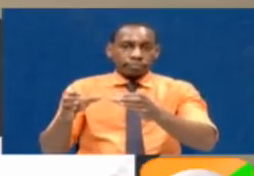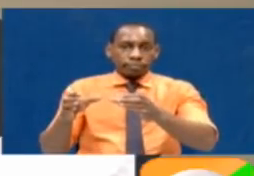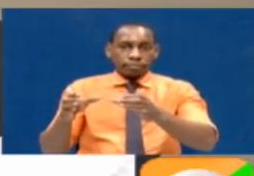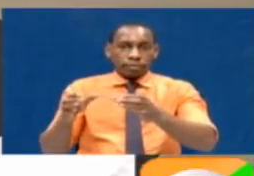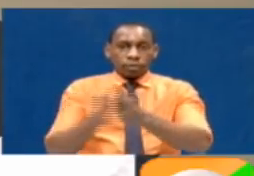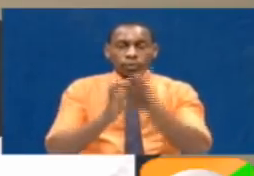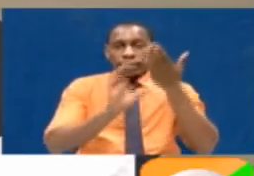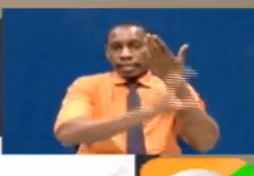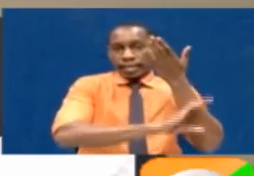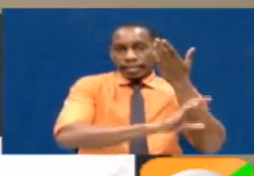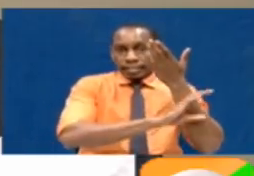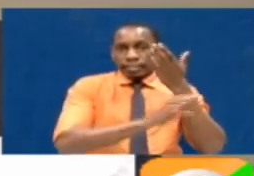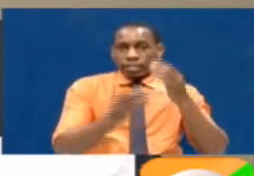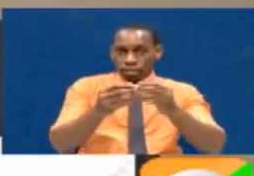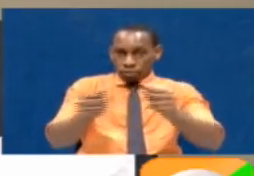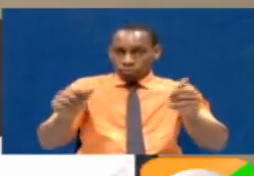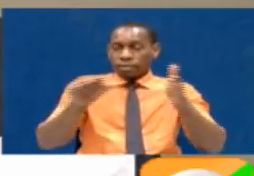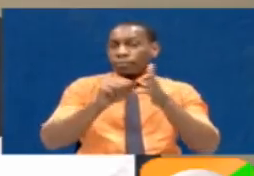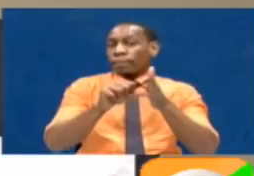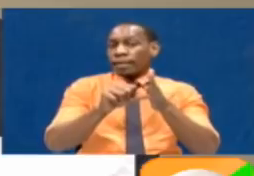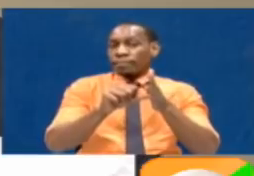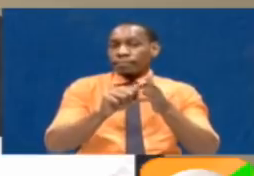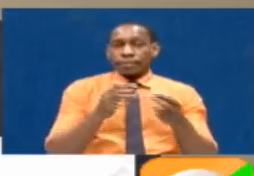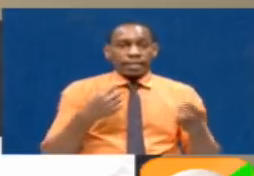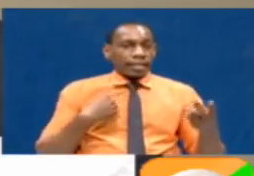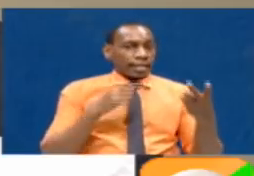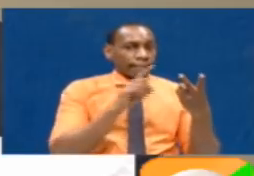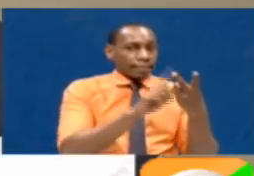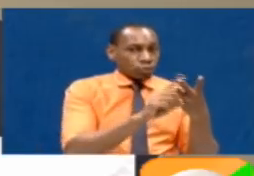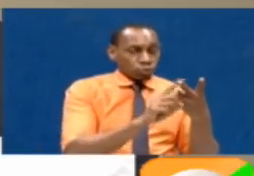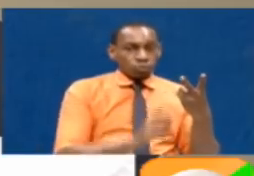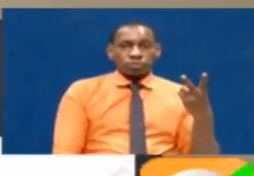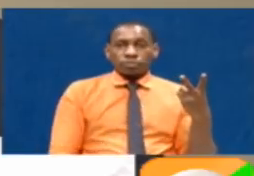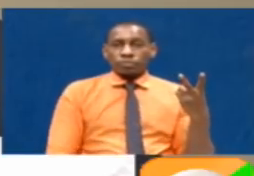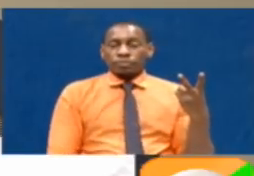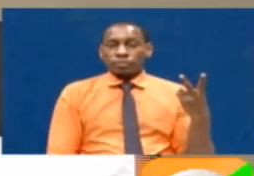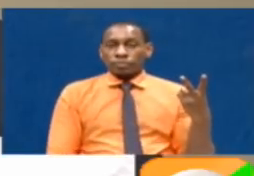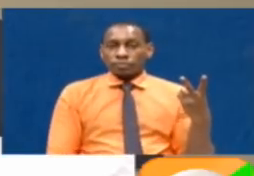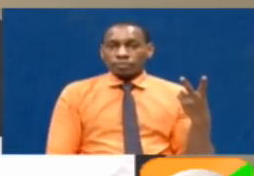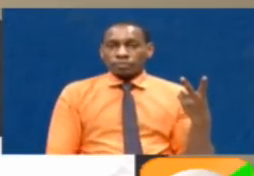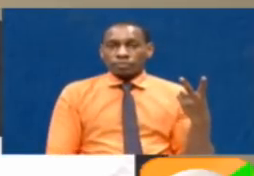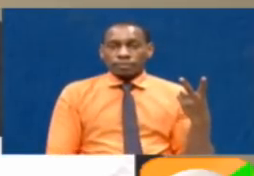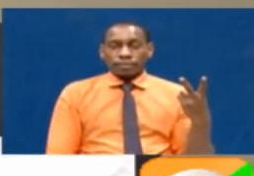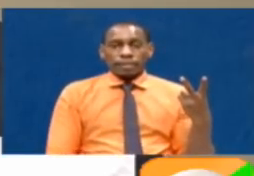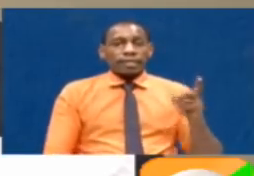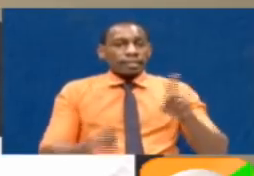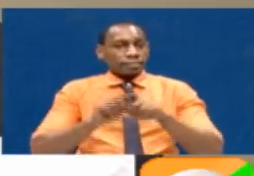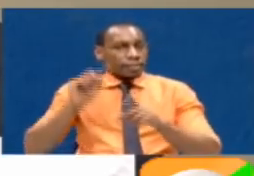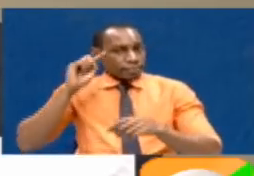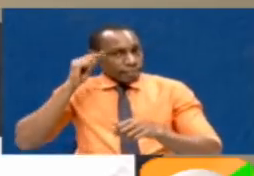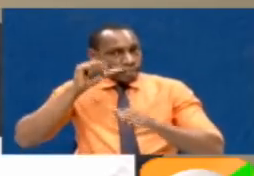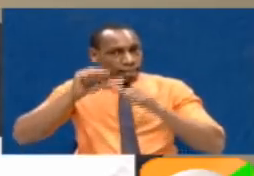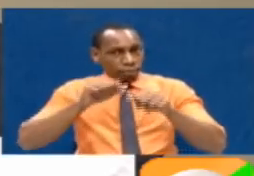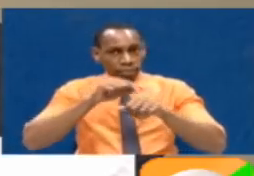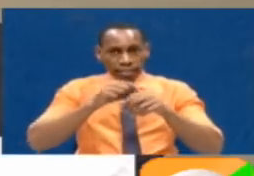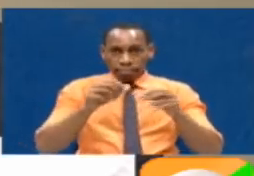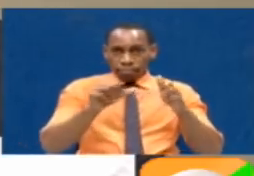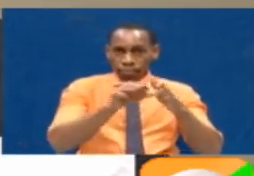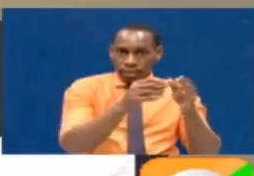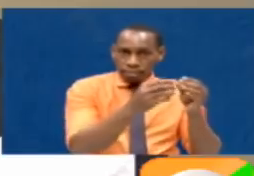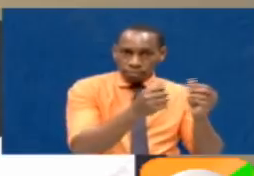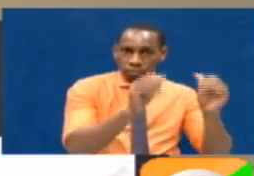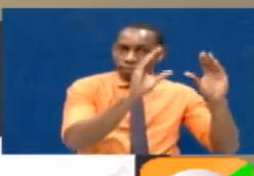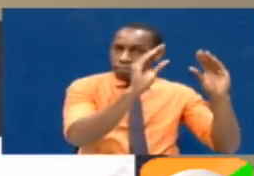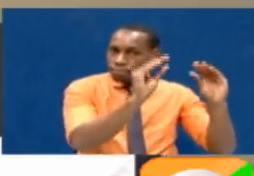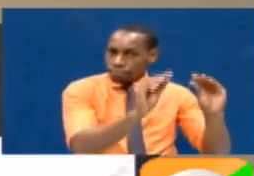and our country gets through this crisis. And the second is also to think about when this crisis is over.